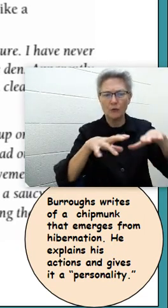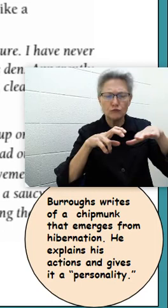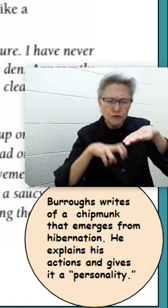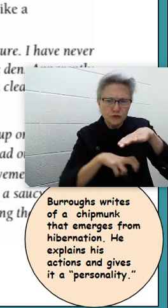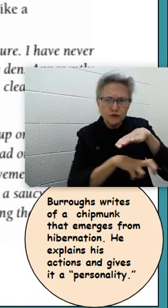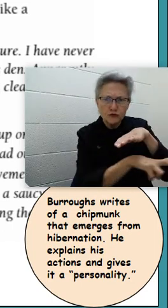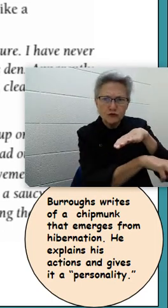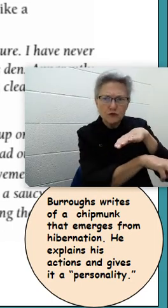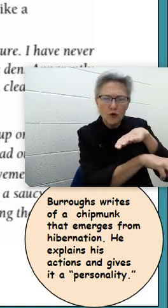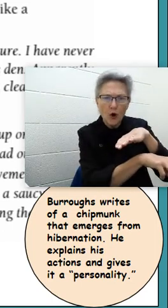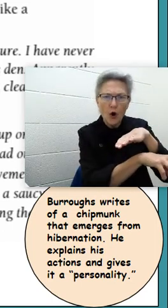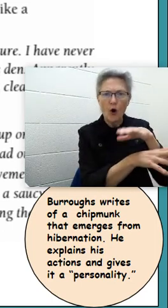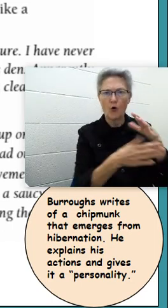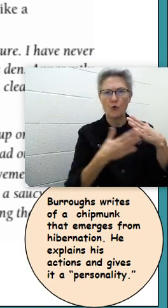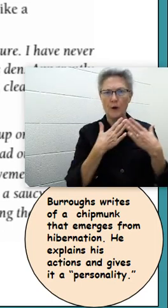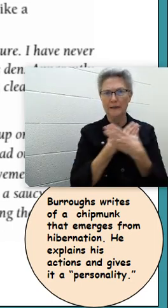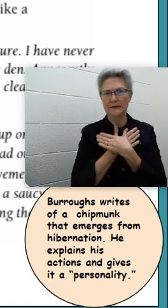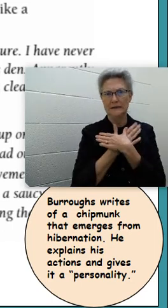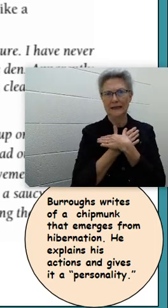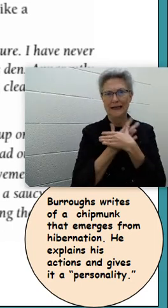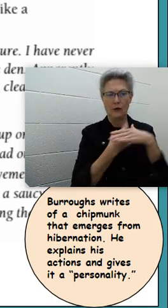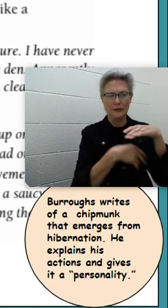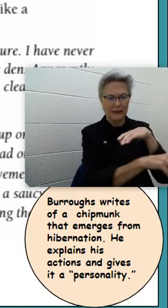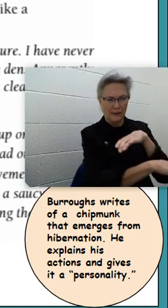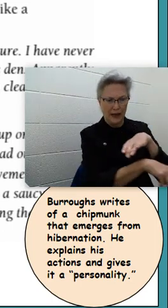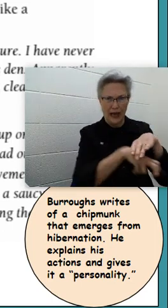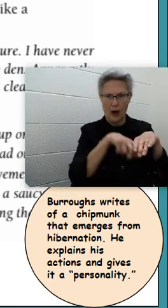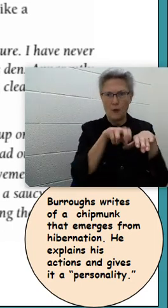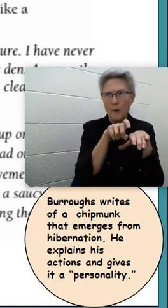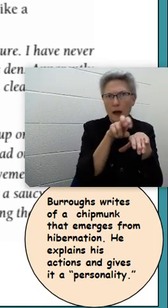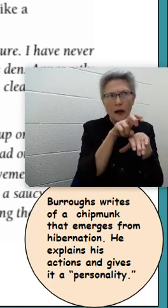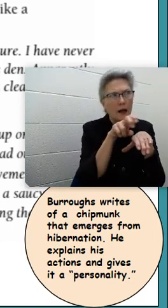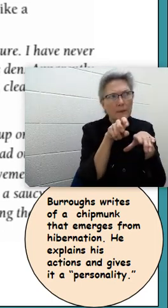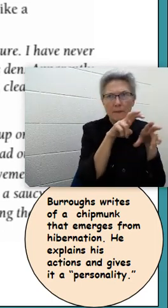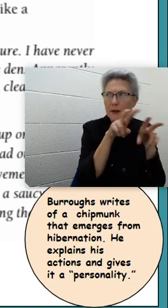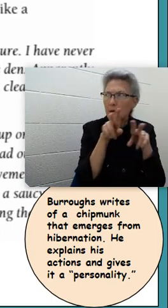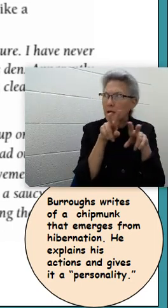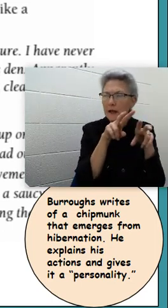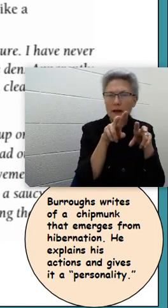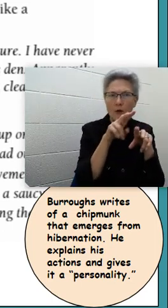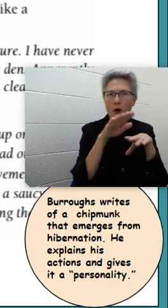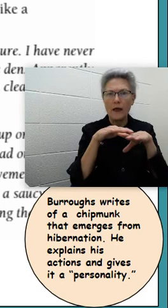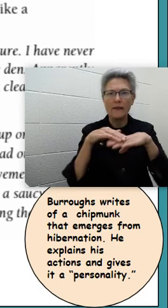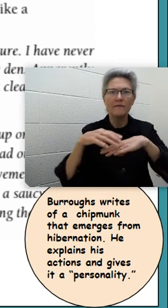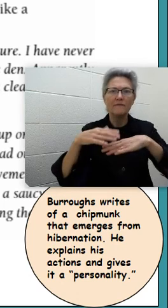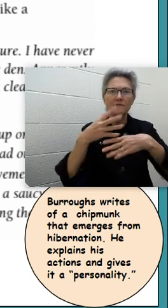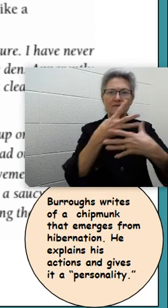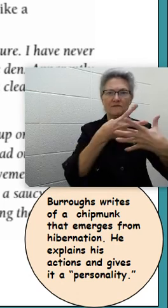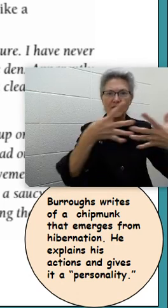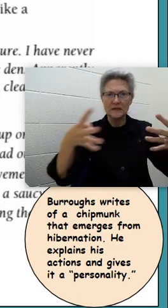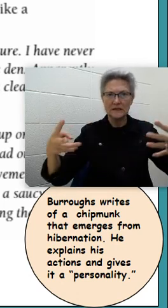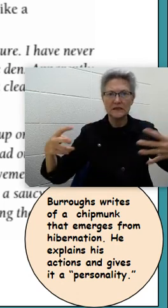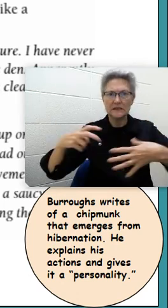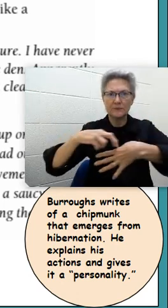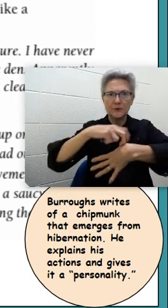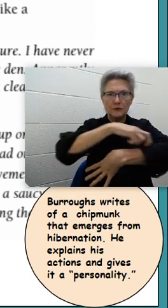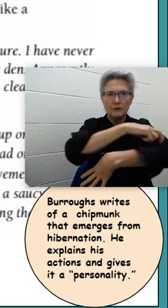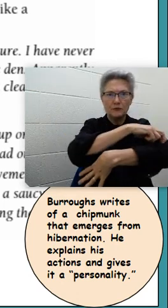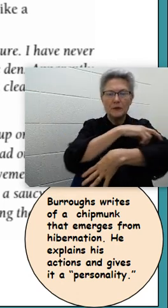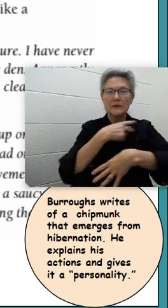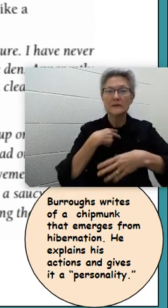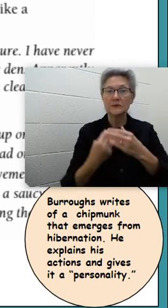resting. And now he's finally coming out and he might be near the hole or by the fences because spring is